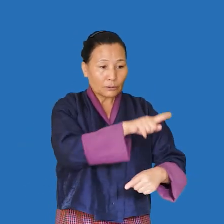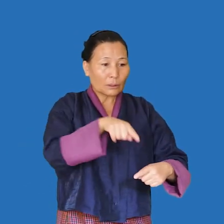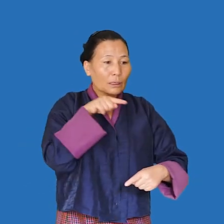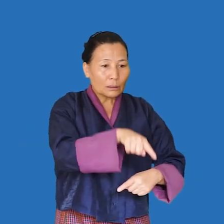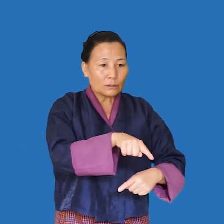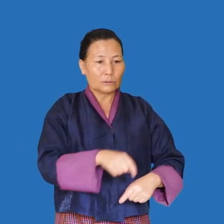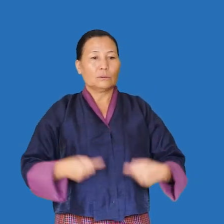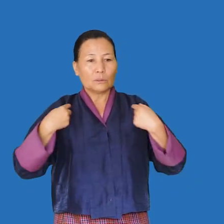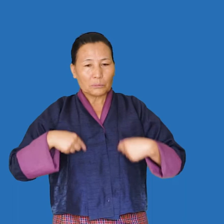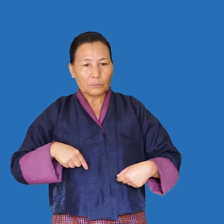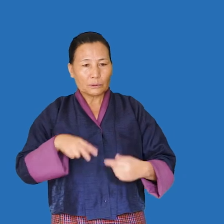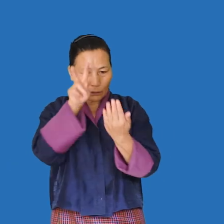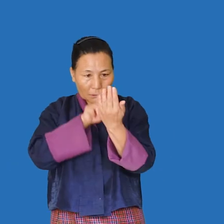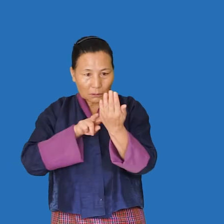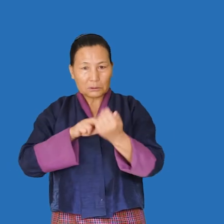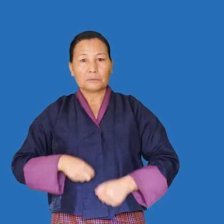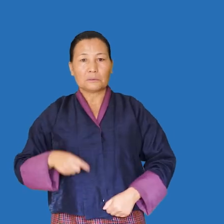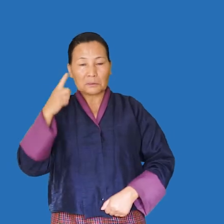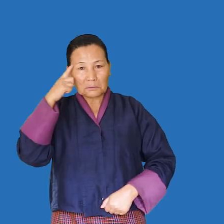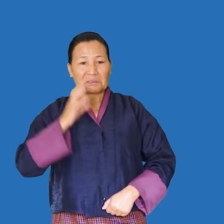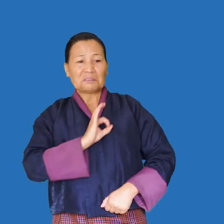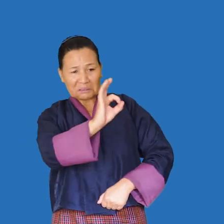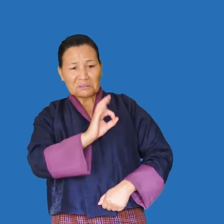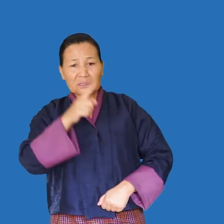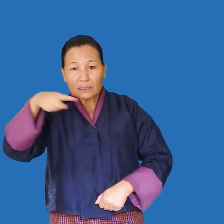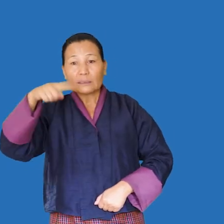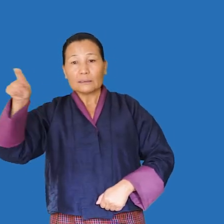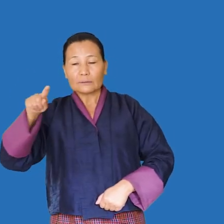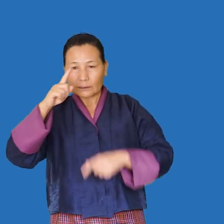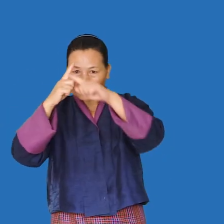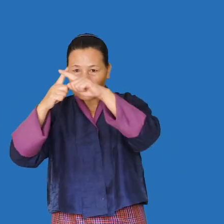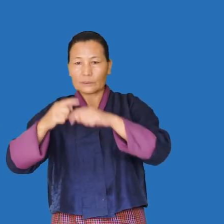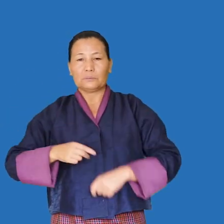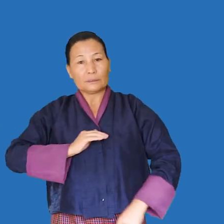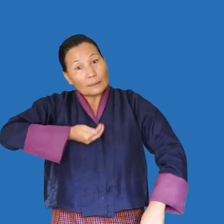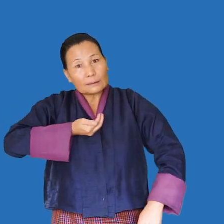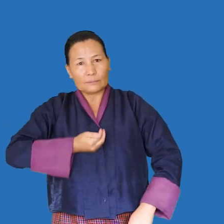beliefs, reinforcing rather than challenging them.